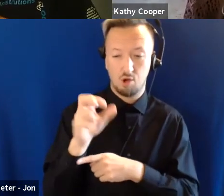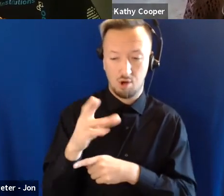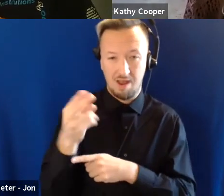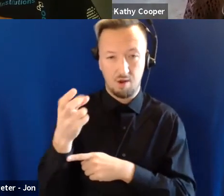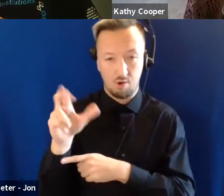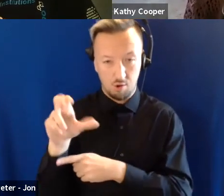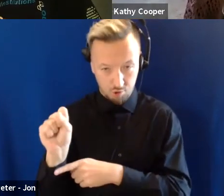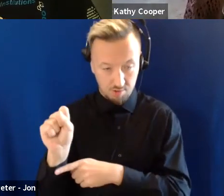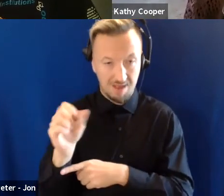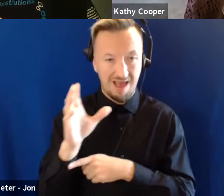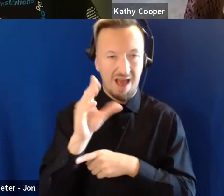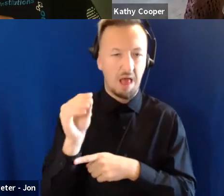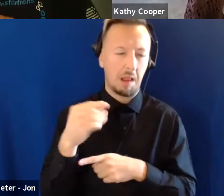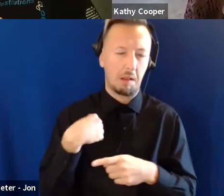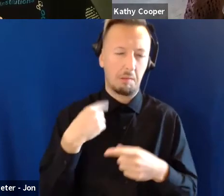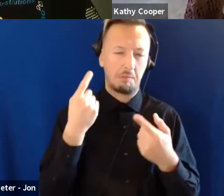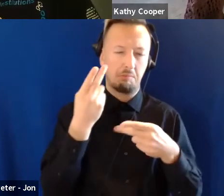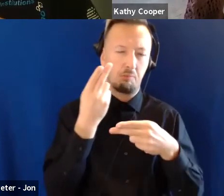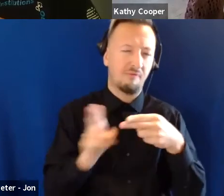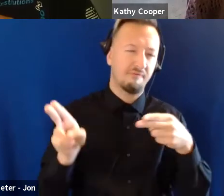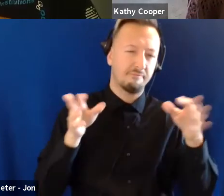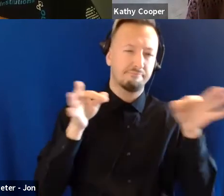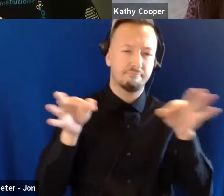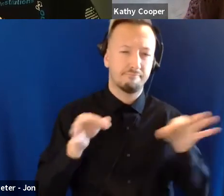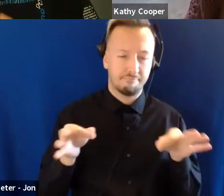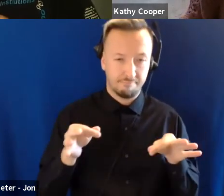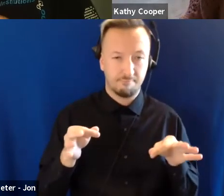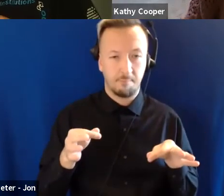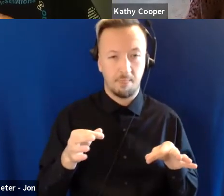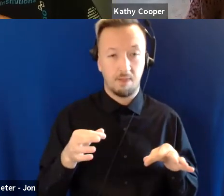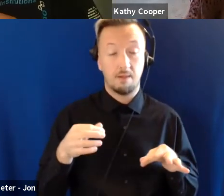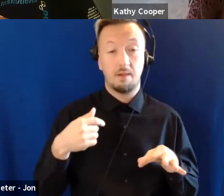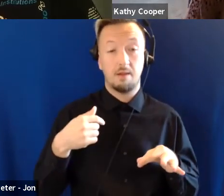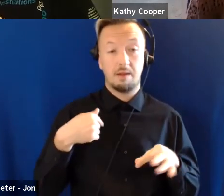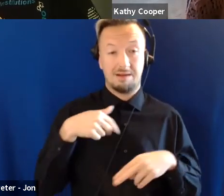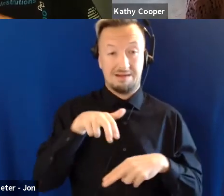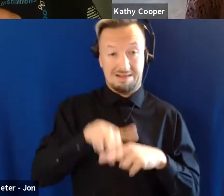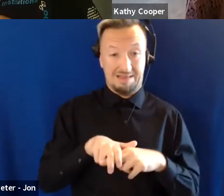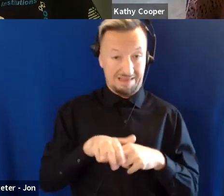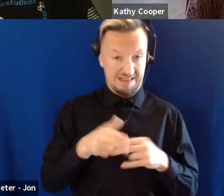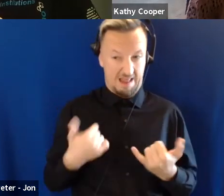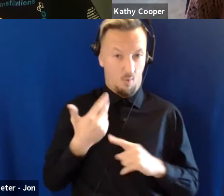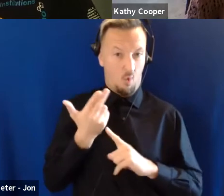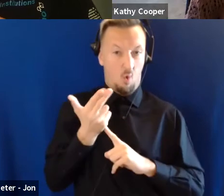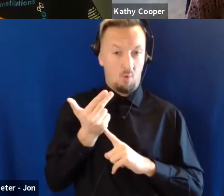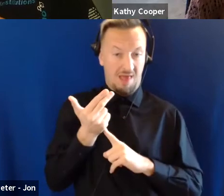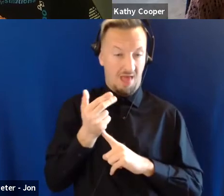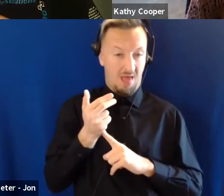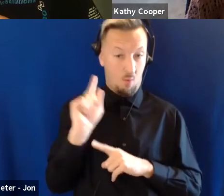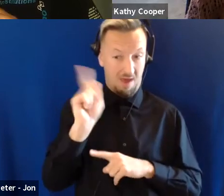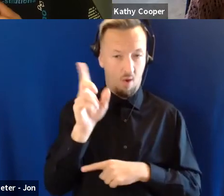provide a sort of a brief description. I am actually sitting currently in a hotel room in